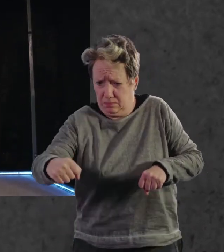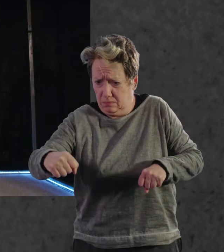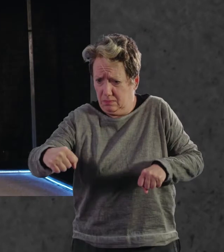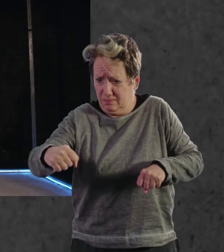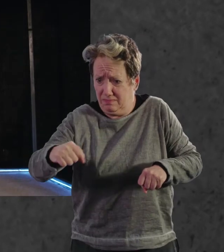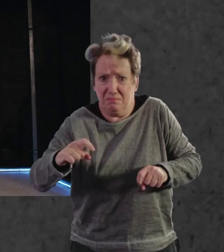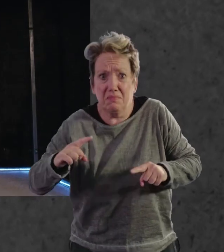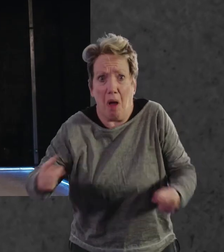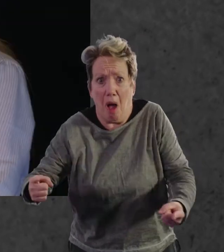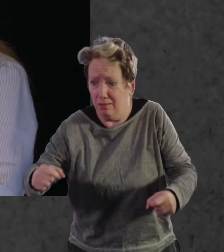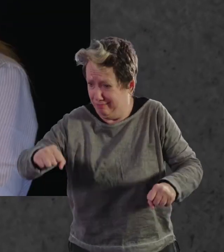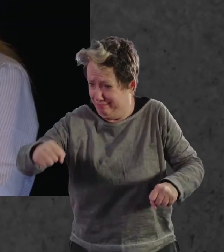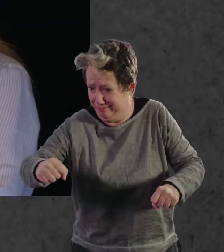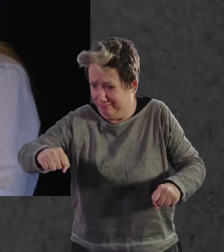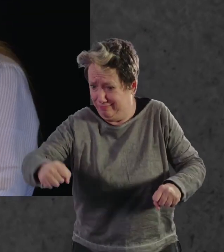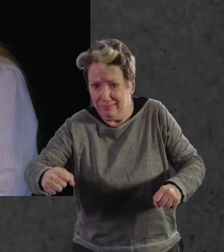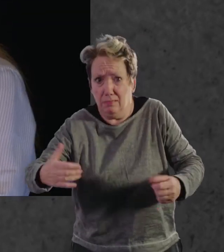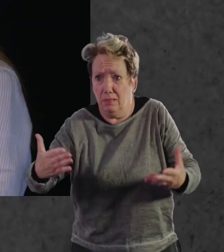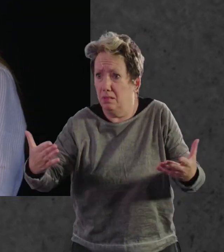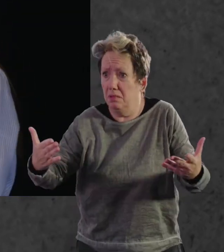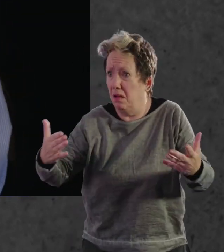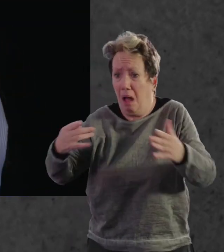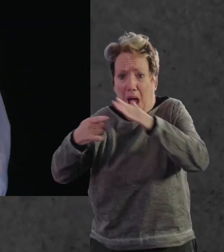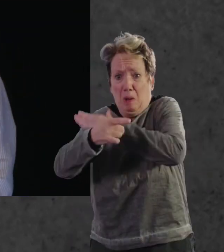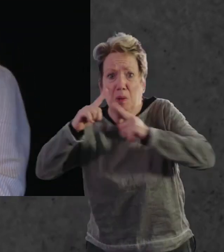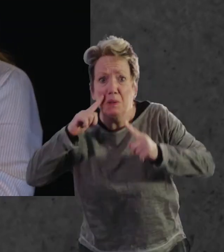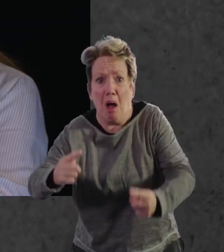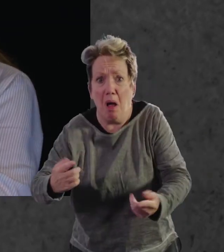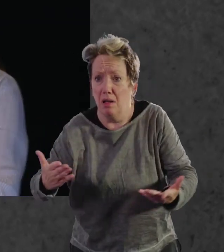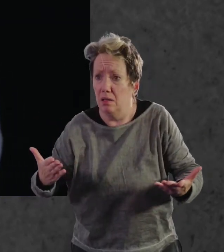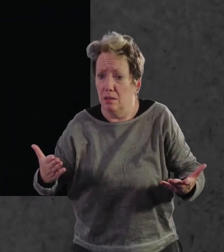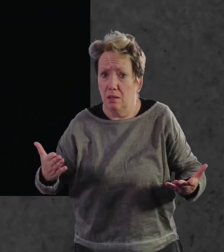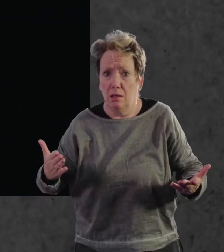It's like he's planned it. Locked the front door before we came upstairs.